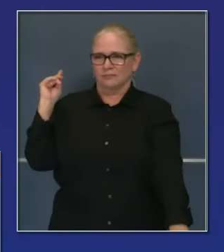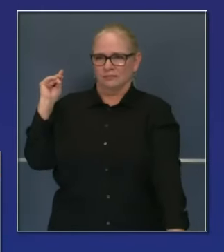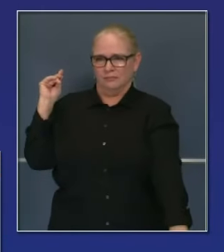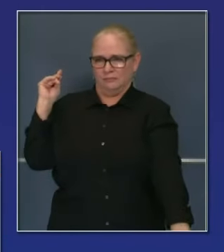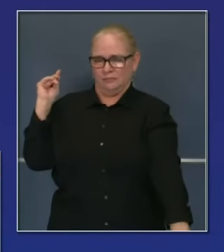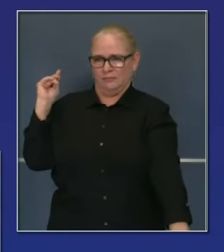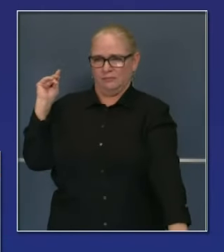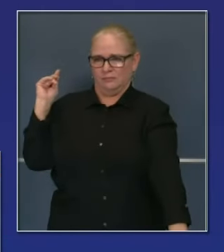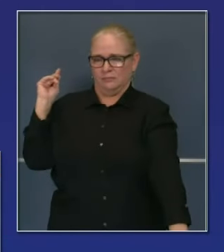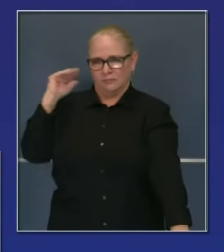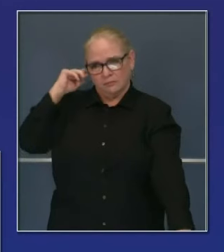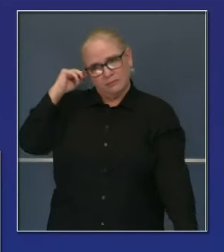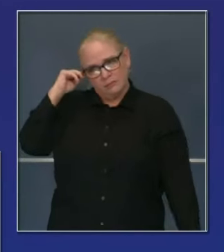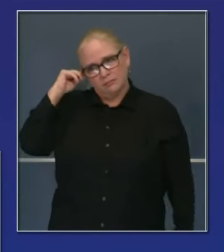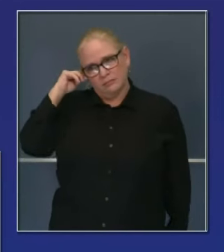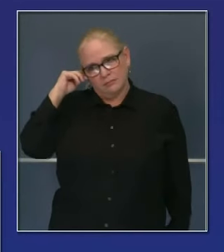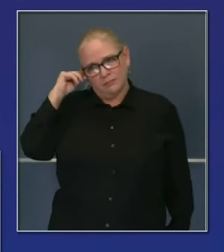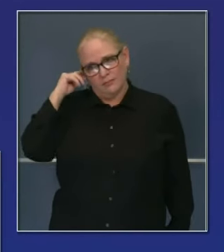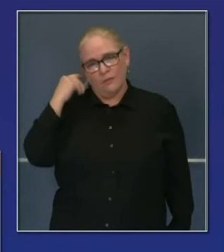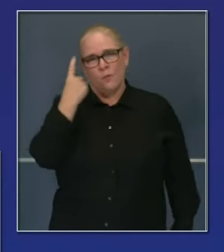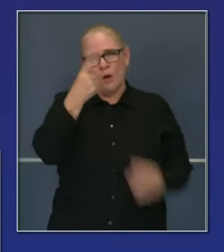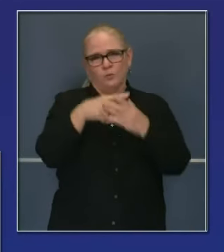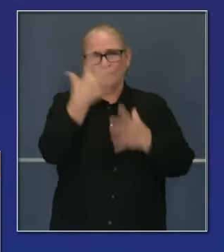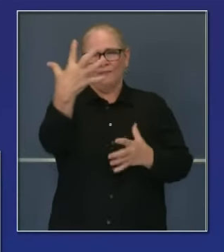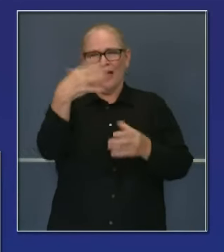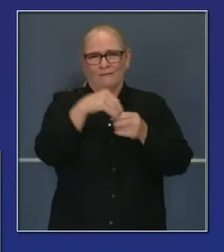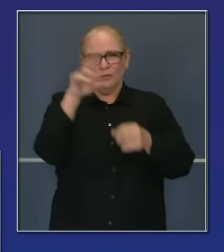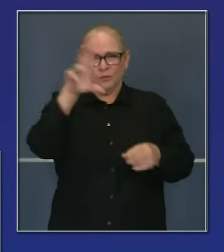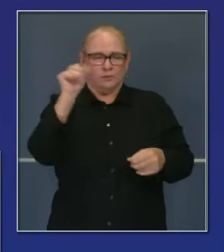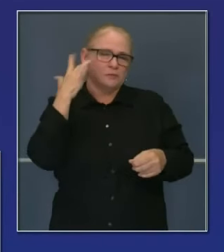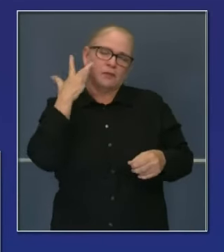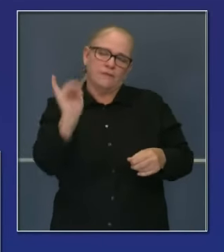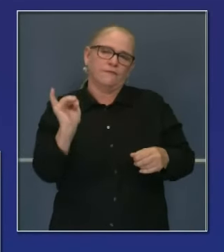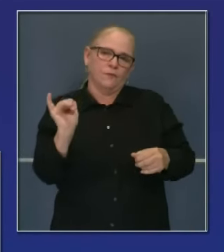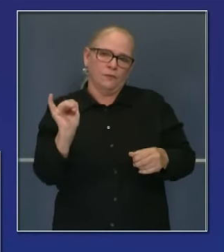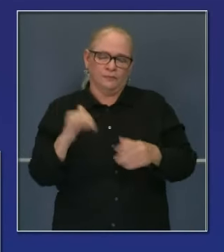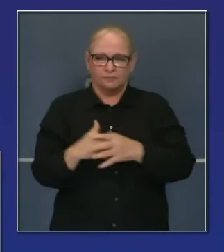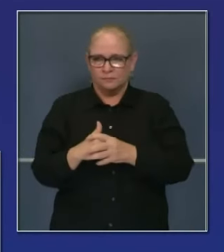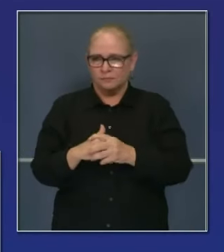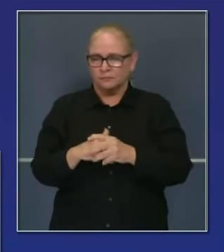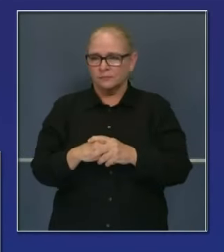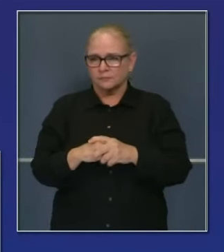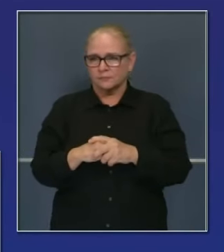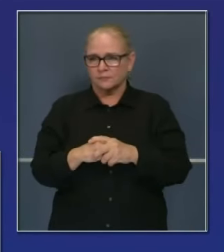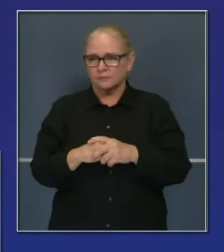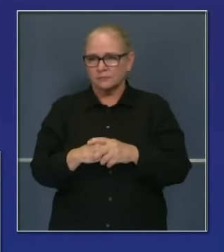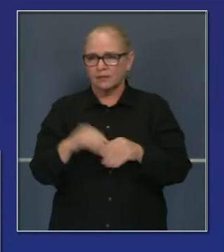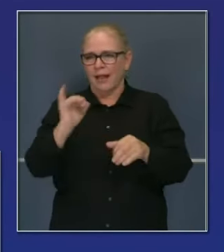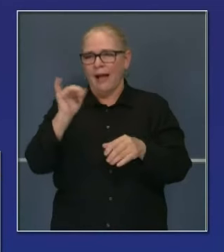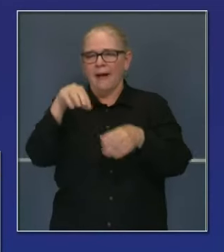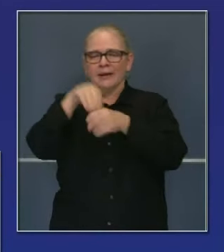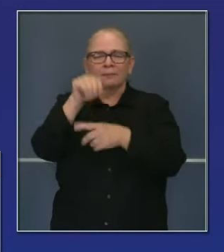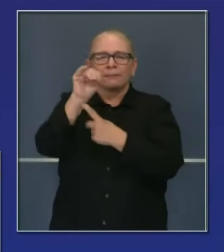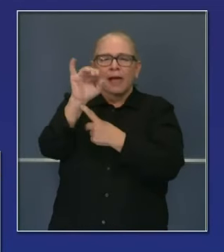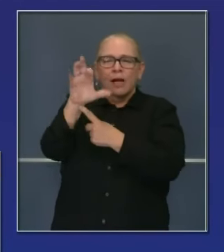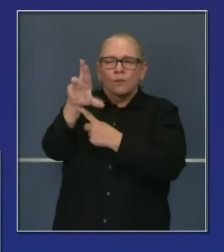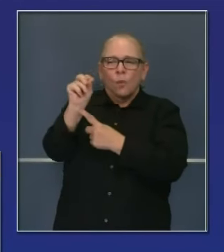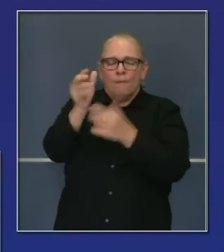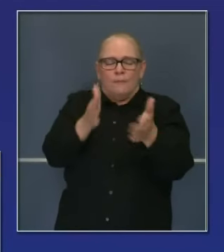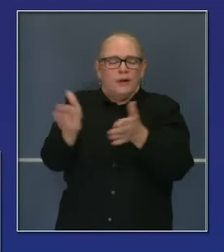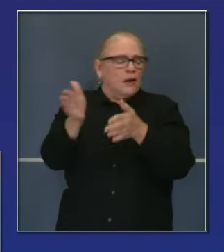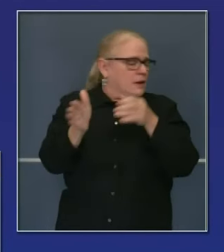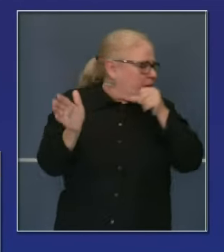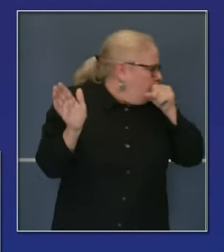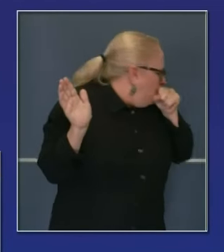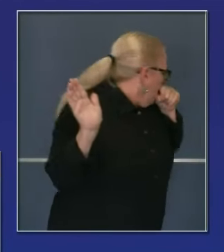5 jurisdictions in the United States, have been doing what we refer to internally as micro-planning, but advanced planning for